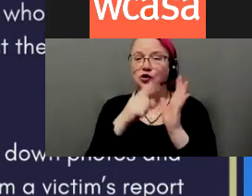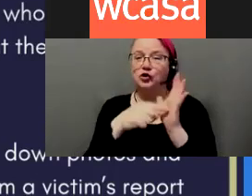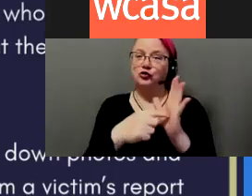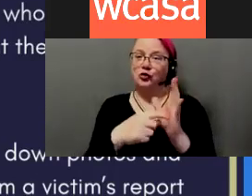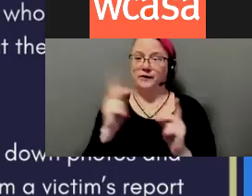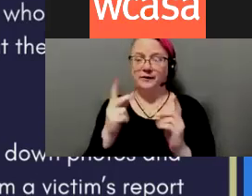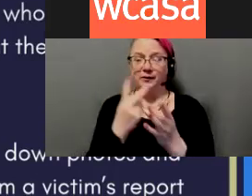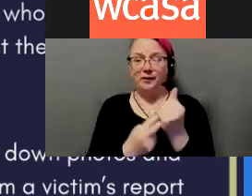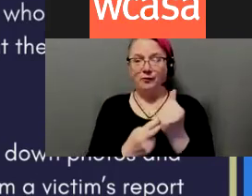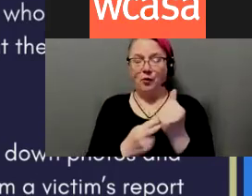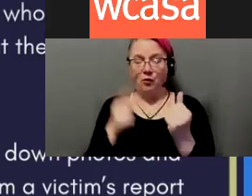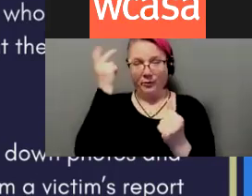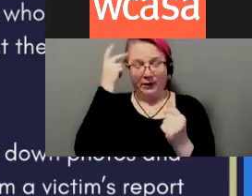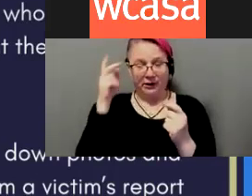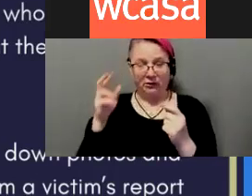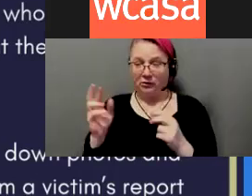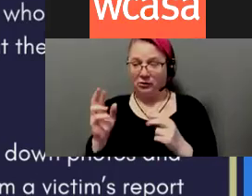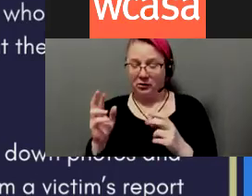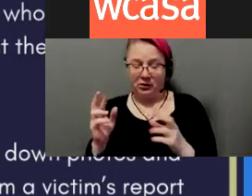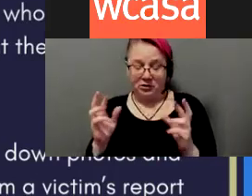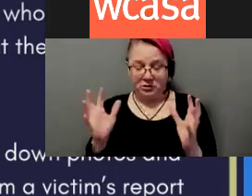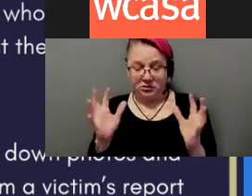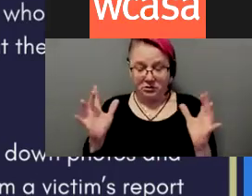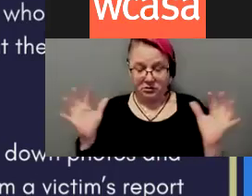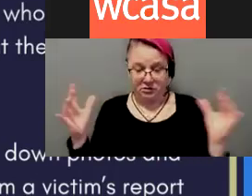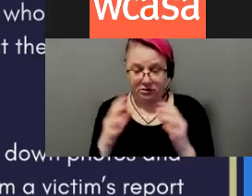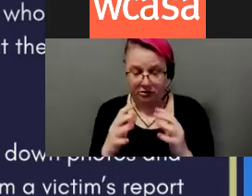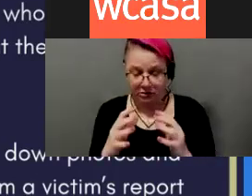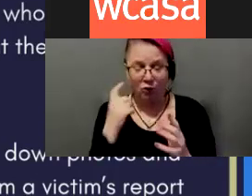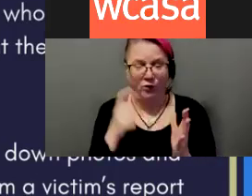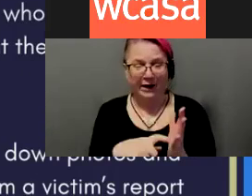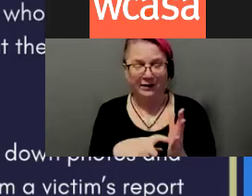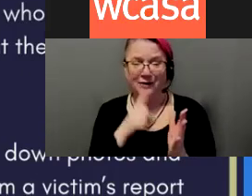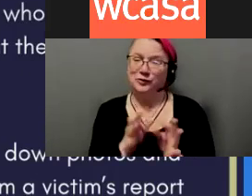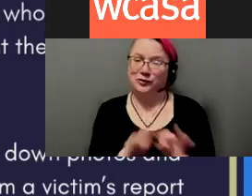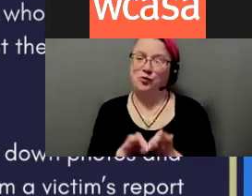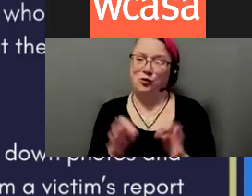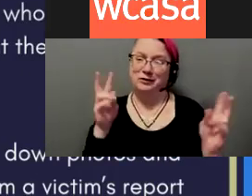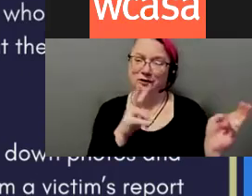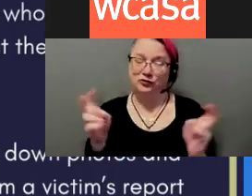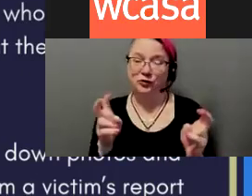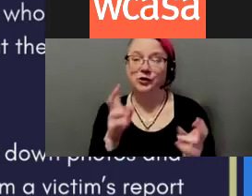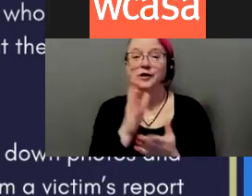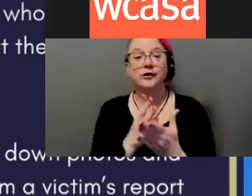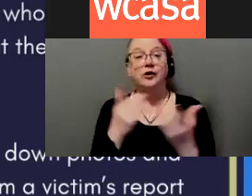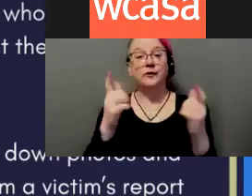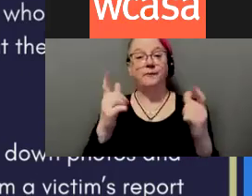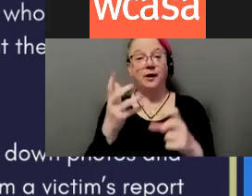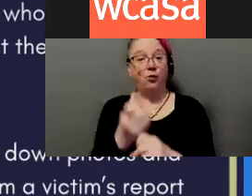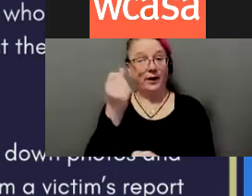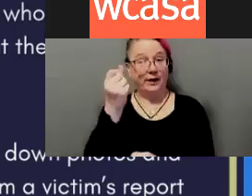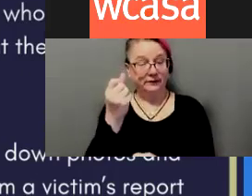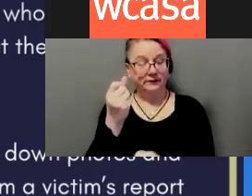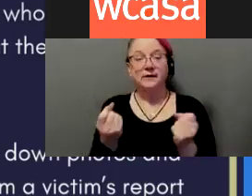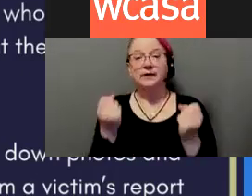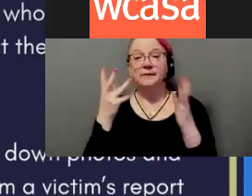both ends of the political spectrum recognize the importance of this issue. There are some really big wins to celebrate here. While many